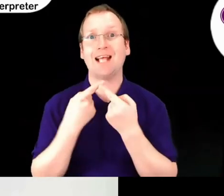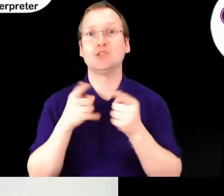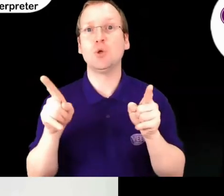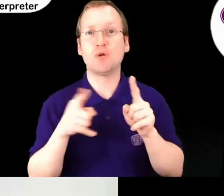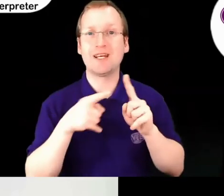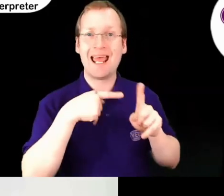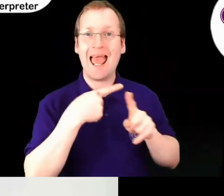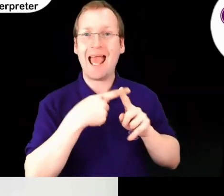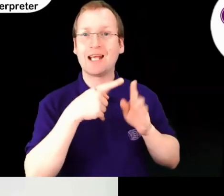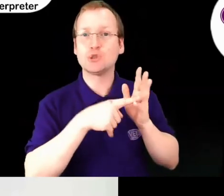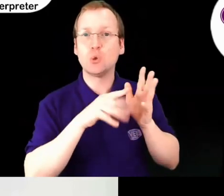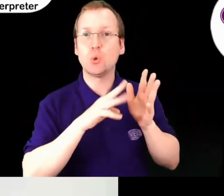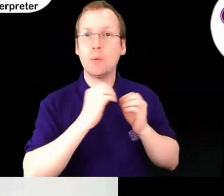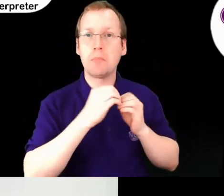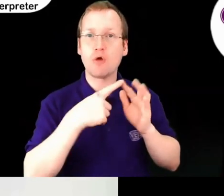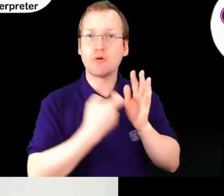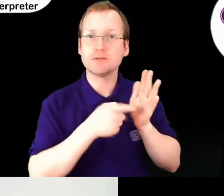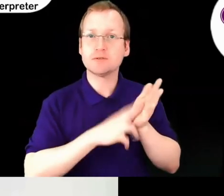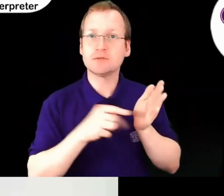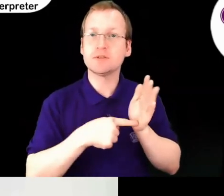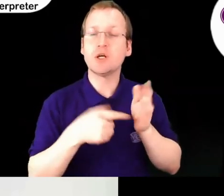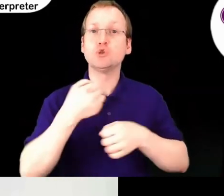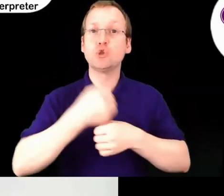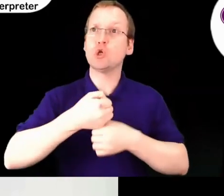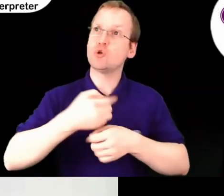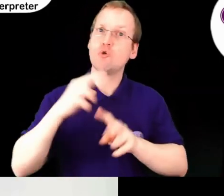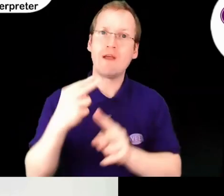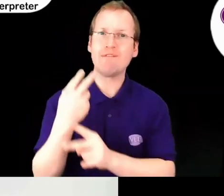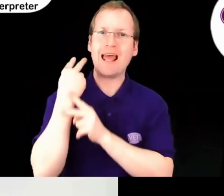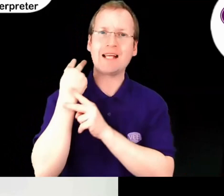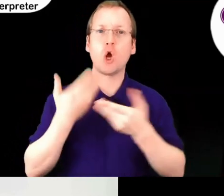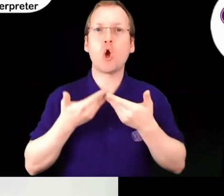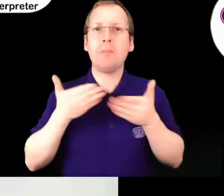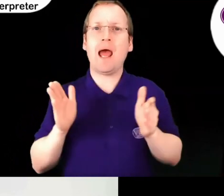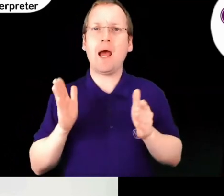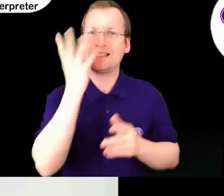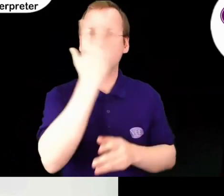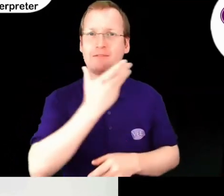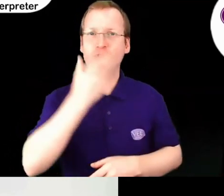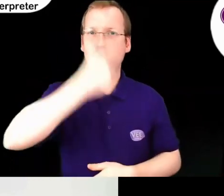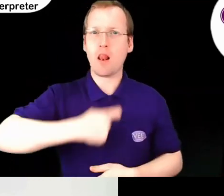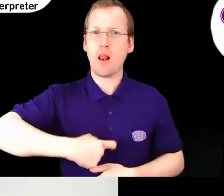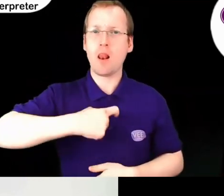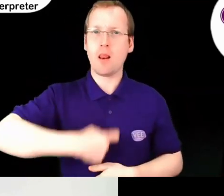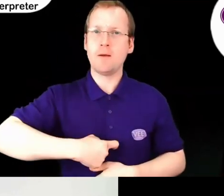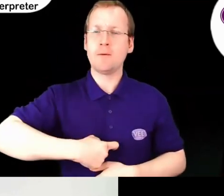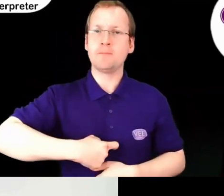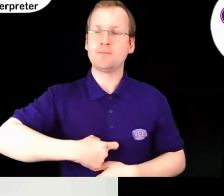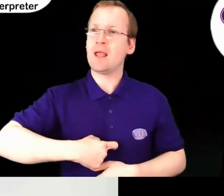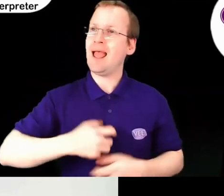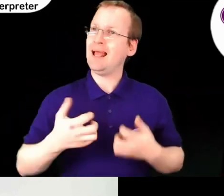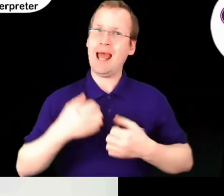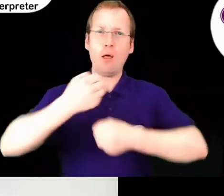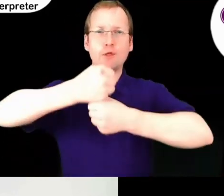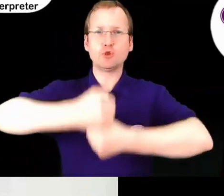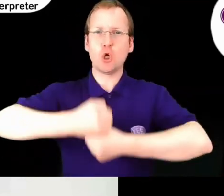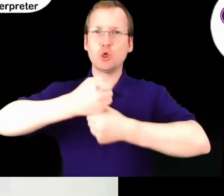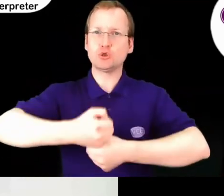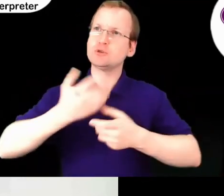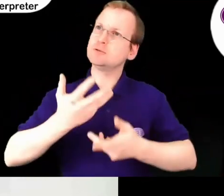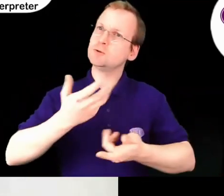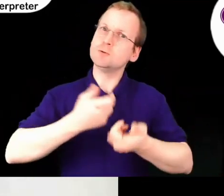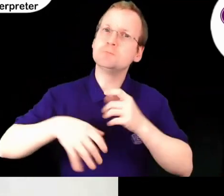the Prophetic People of God, reflects on coming out as a spiritual experience and how the church must to come out.